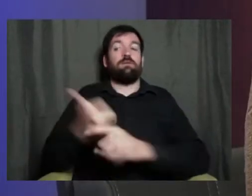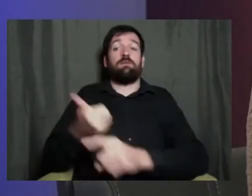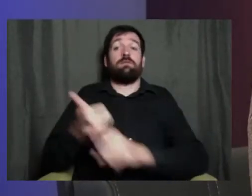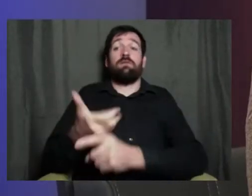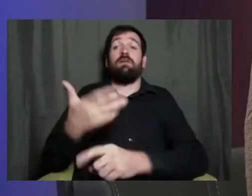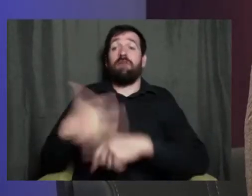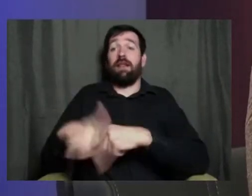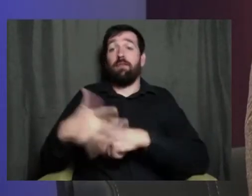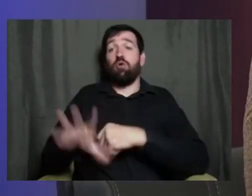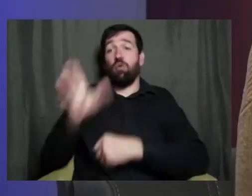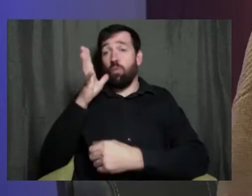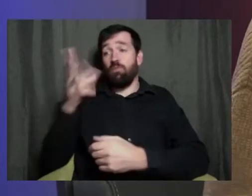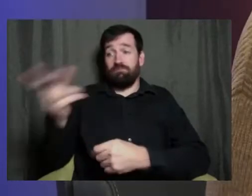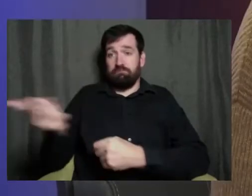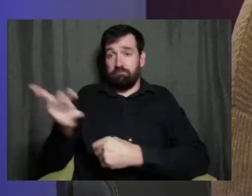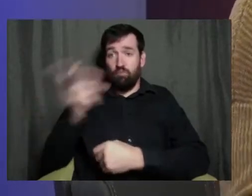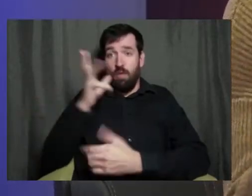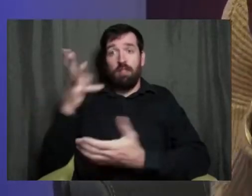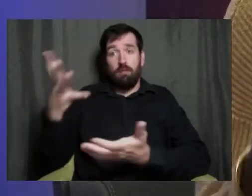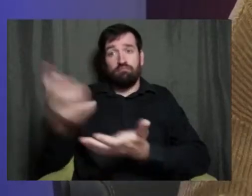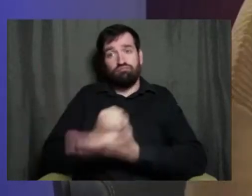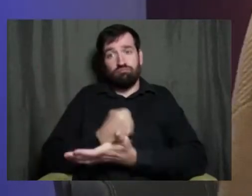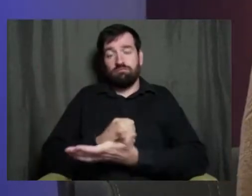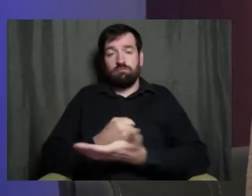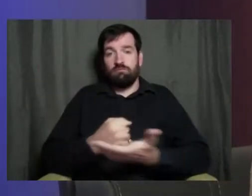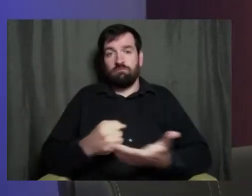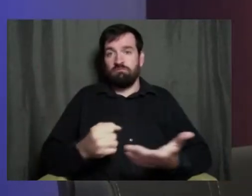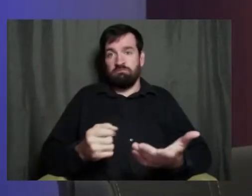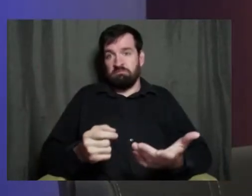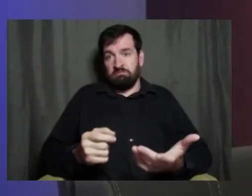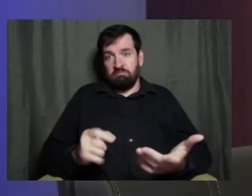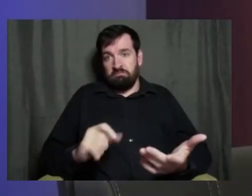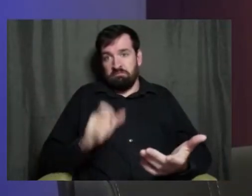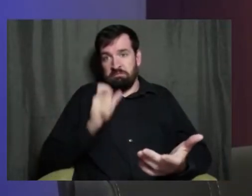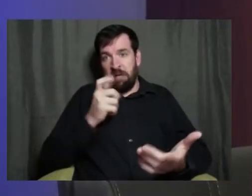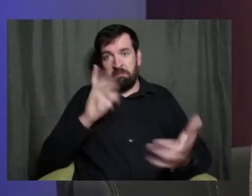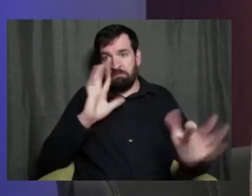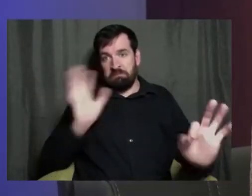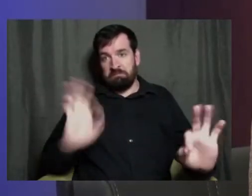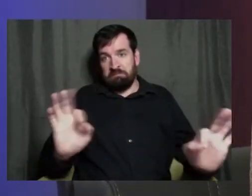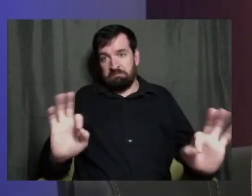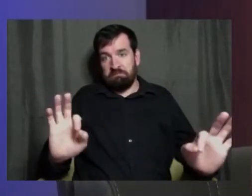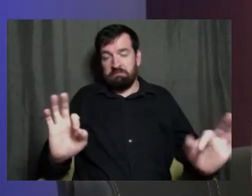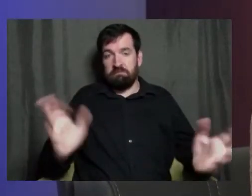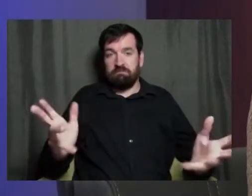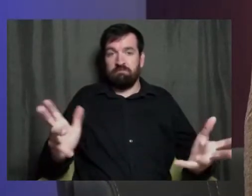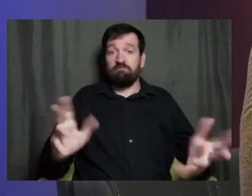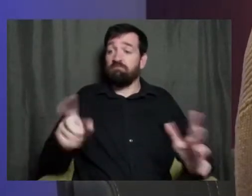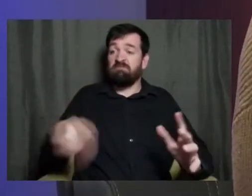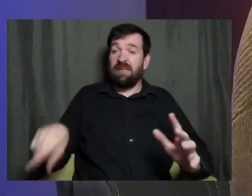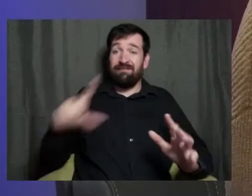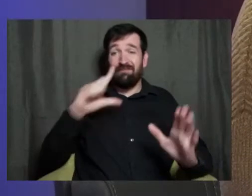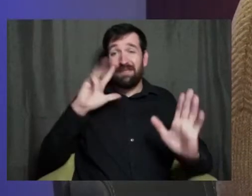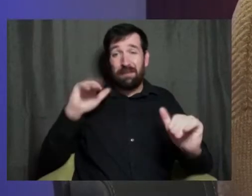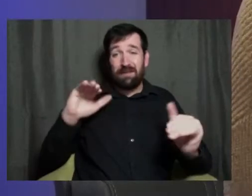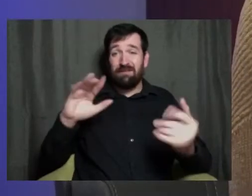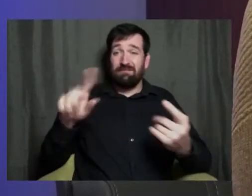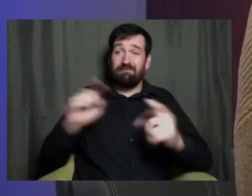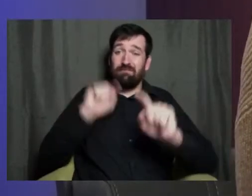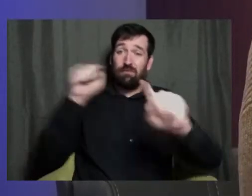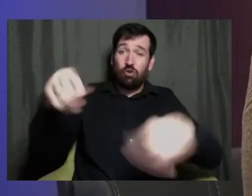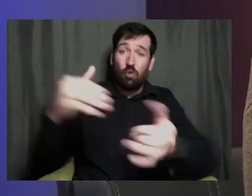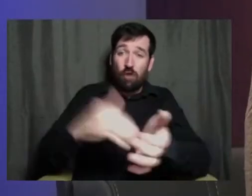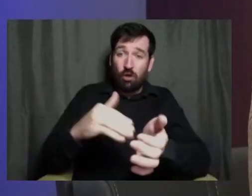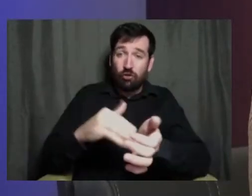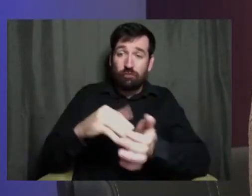it wasn't a big kerfuffle in our house. They just kind of had expectations that we go to the doctor, we get checks up,